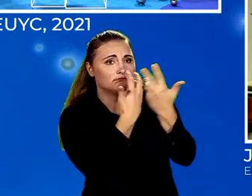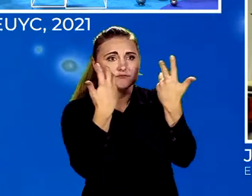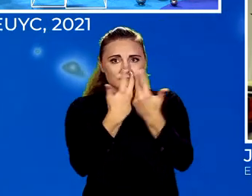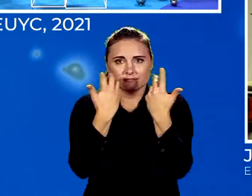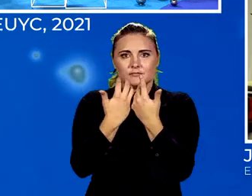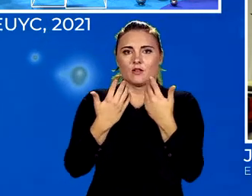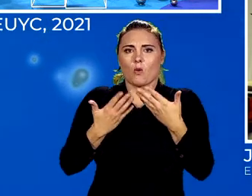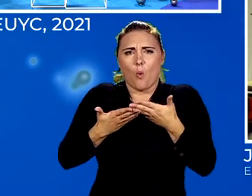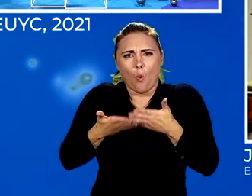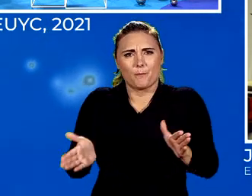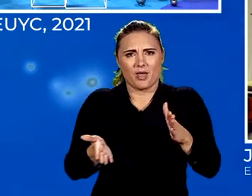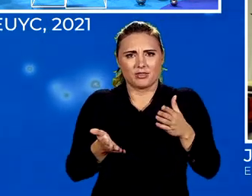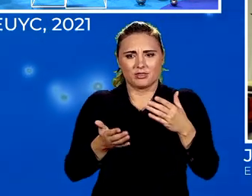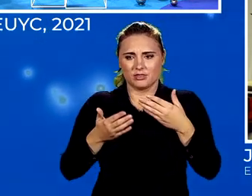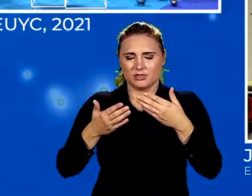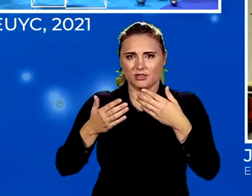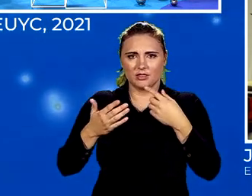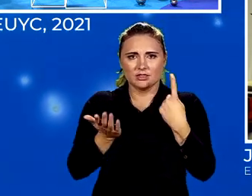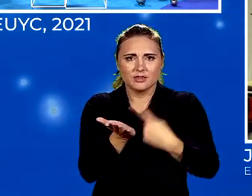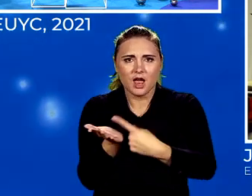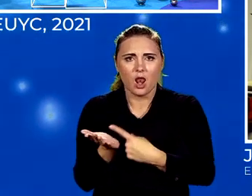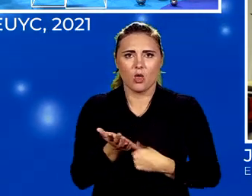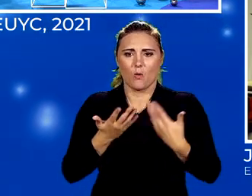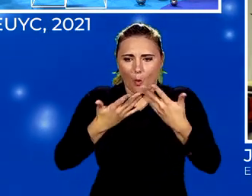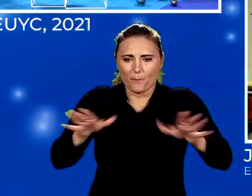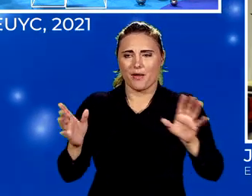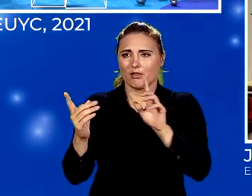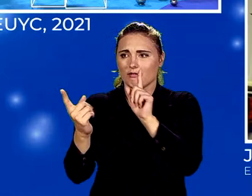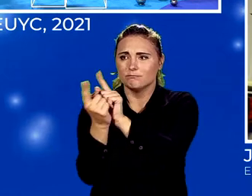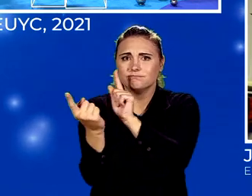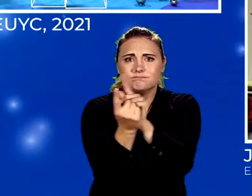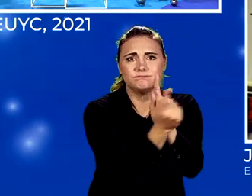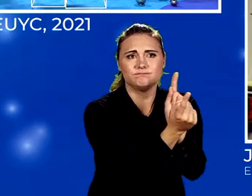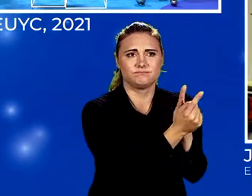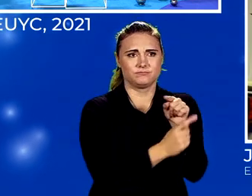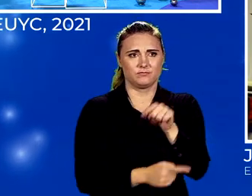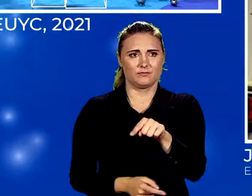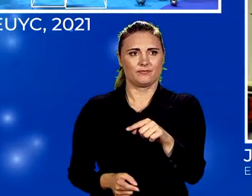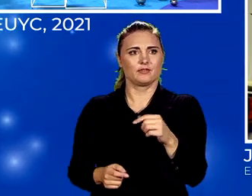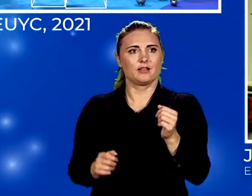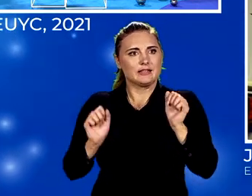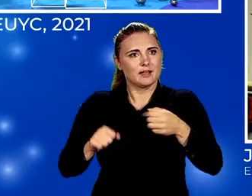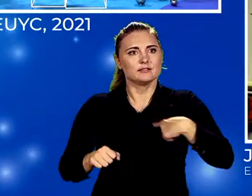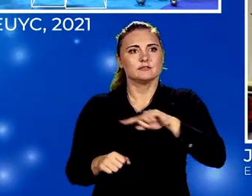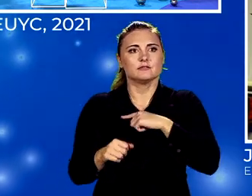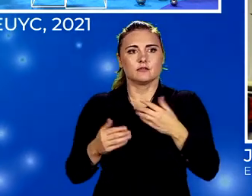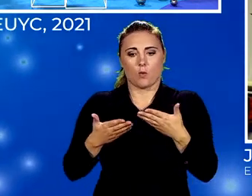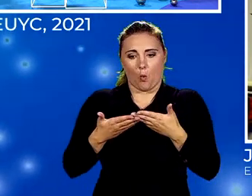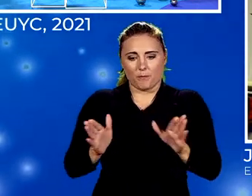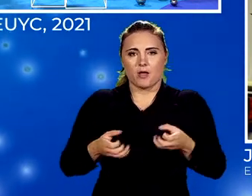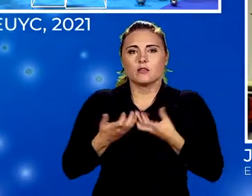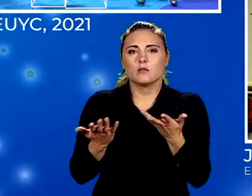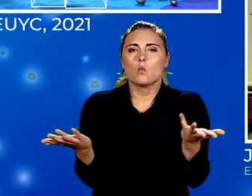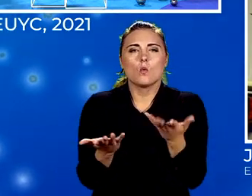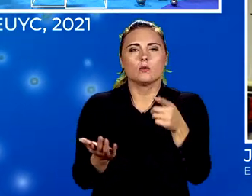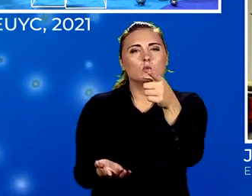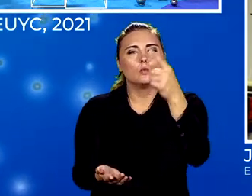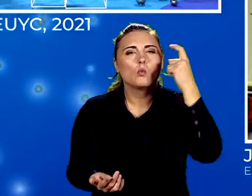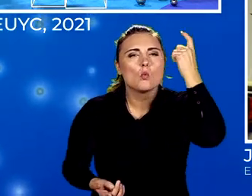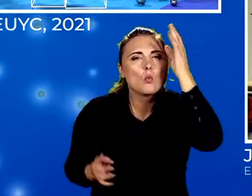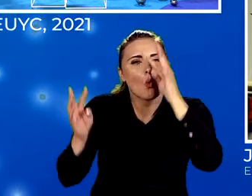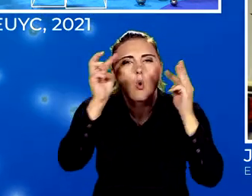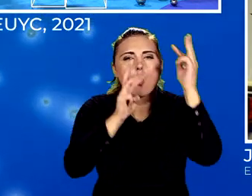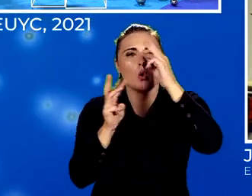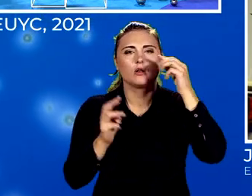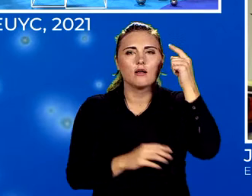and not sugarcoat them, to freely express what is worrying us, and not be afraid that